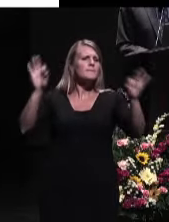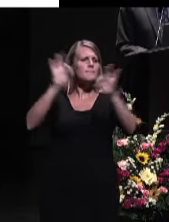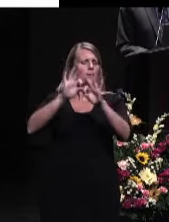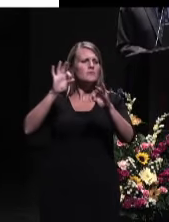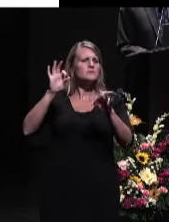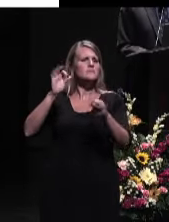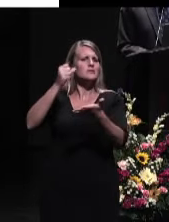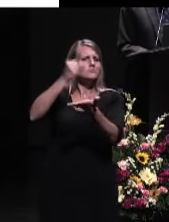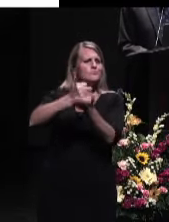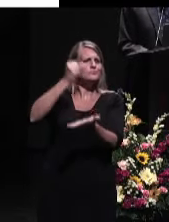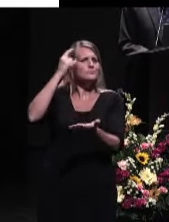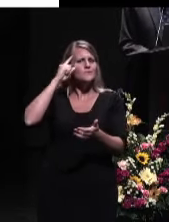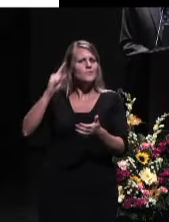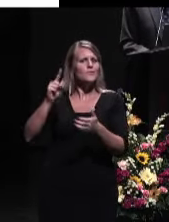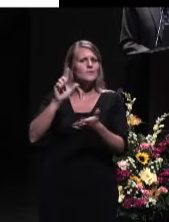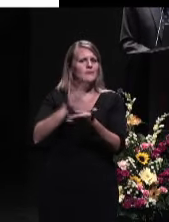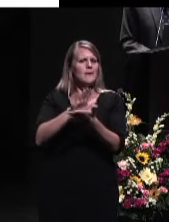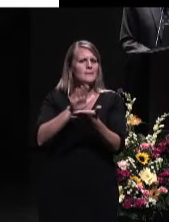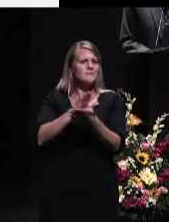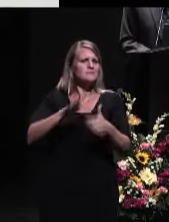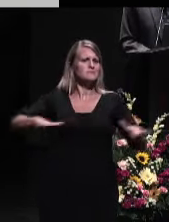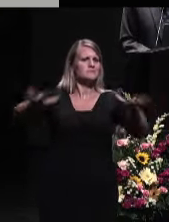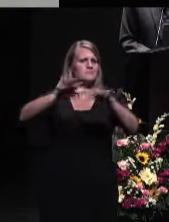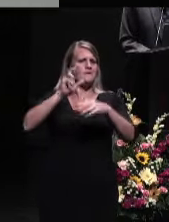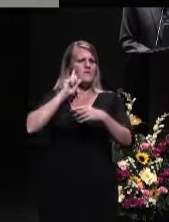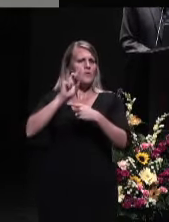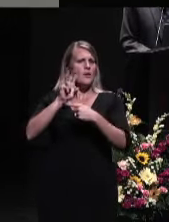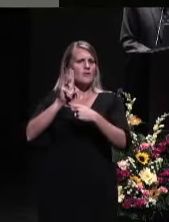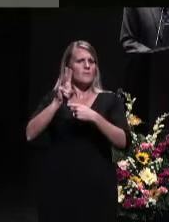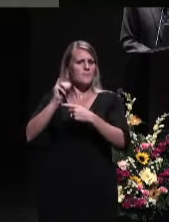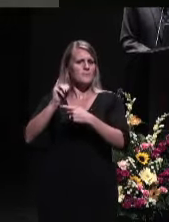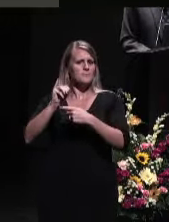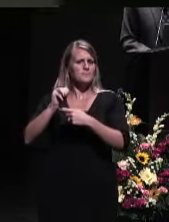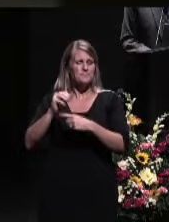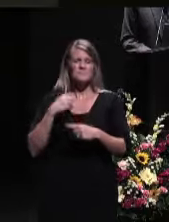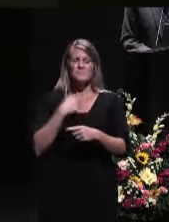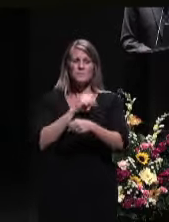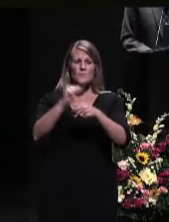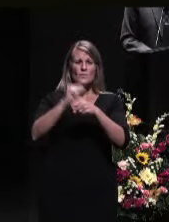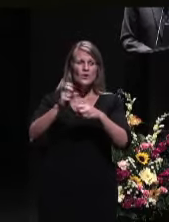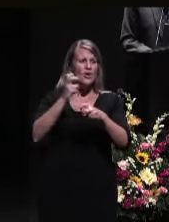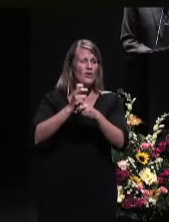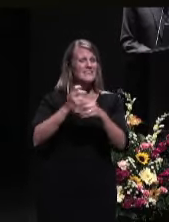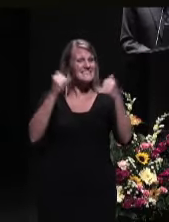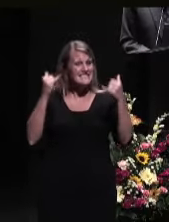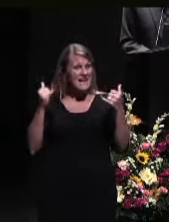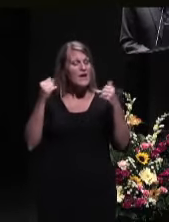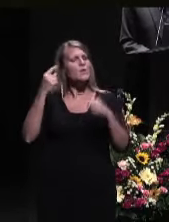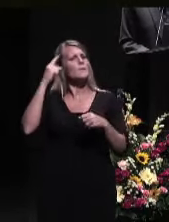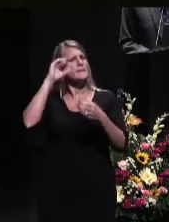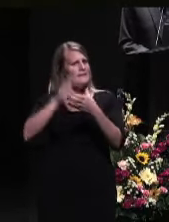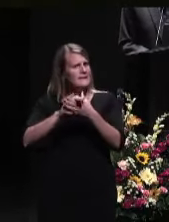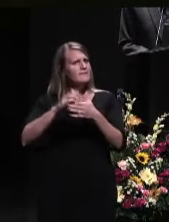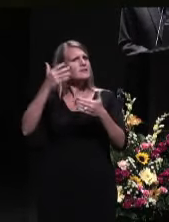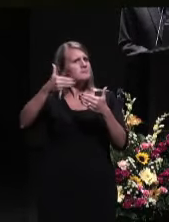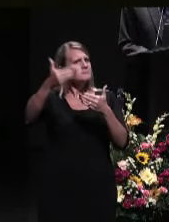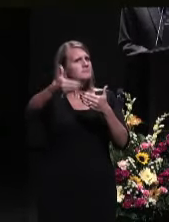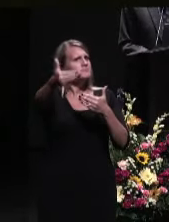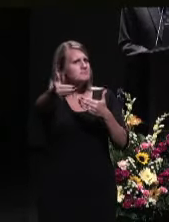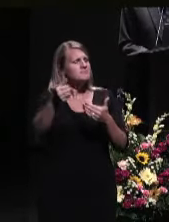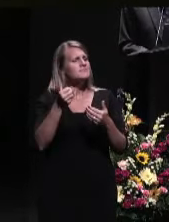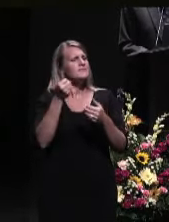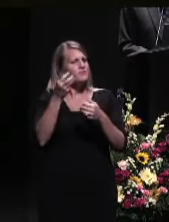for UW-Milwaukee. We have done a tremendous amount of work, and we now will be, as part of this over the next several academic